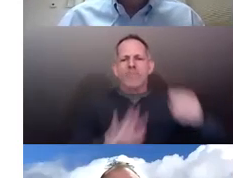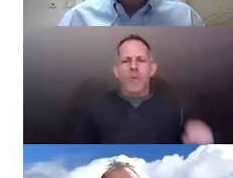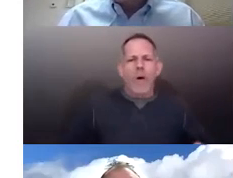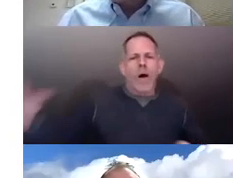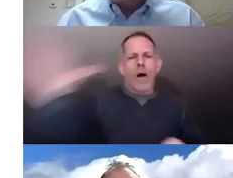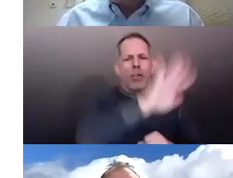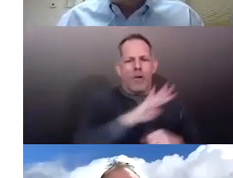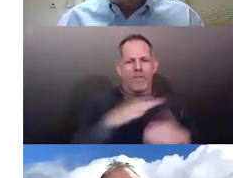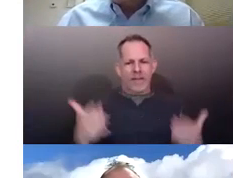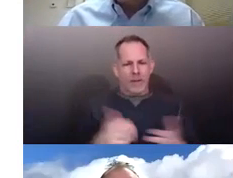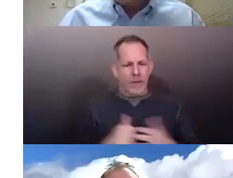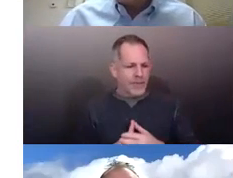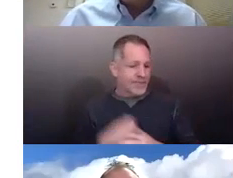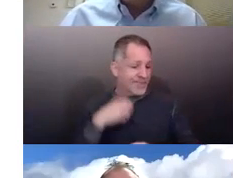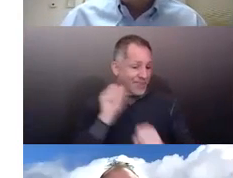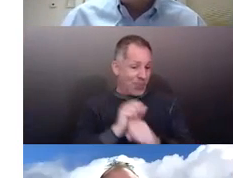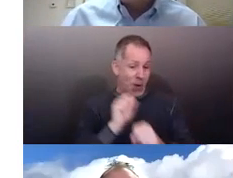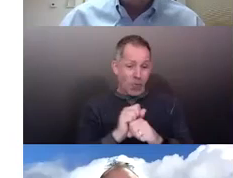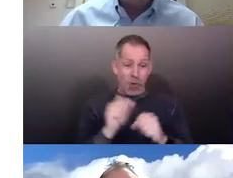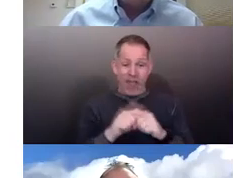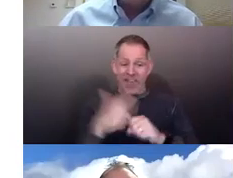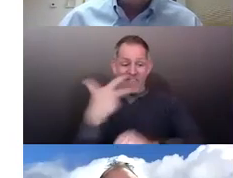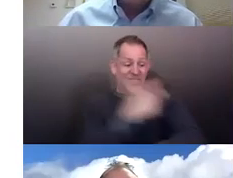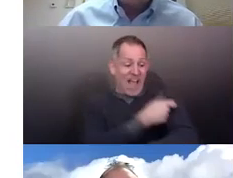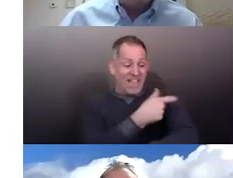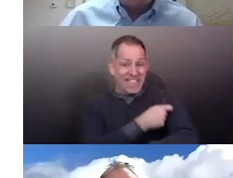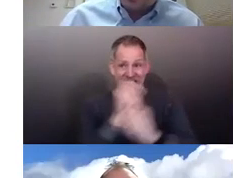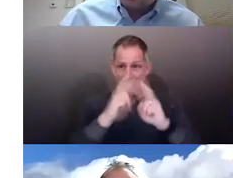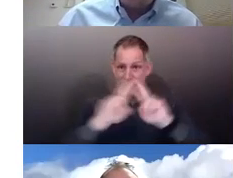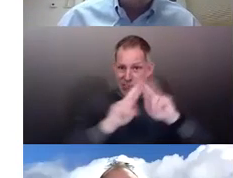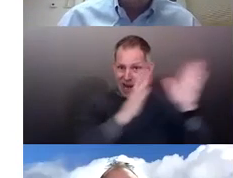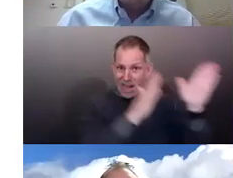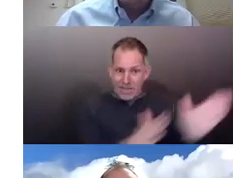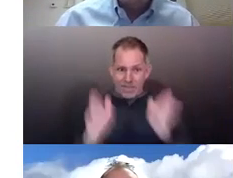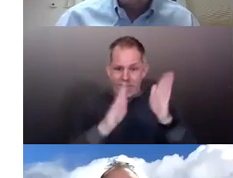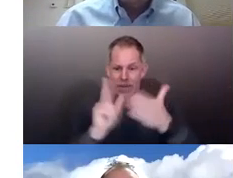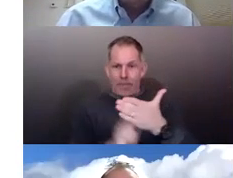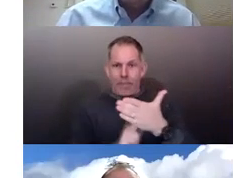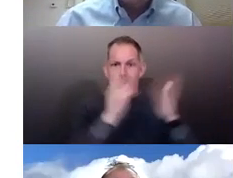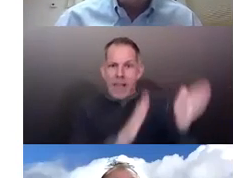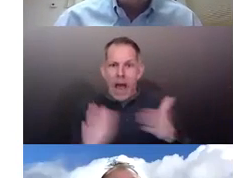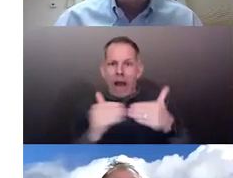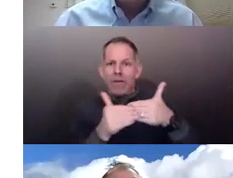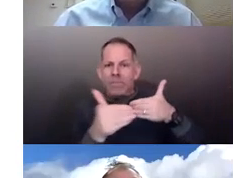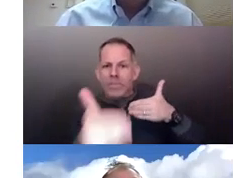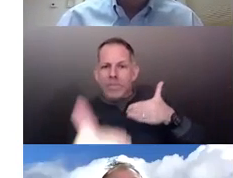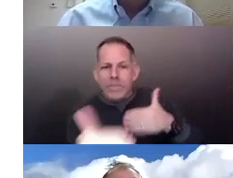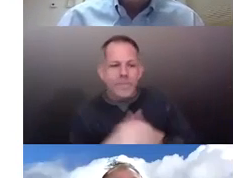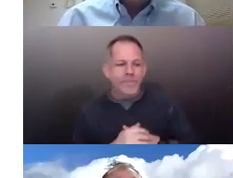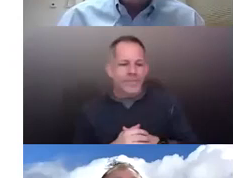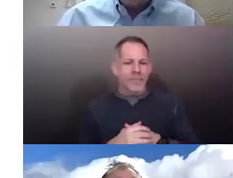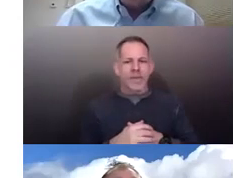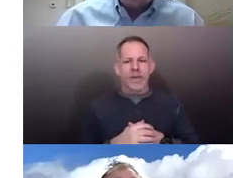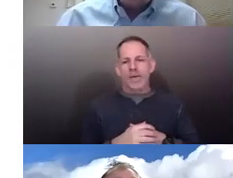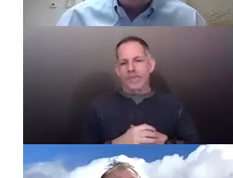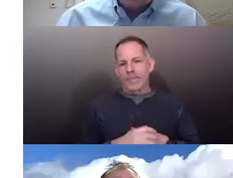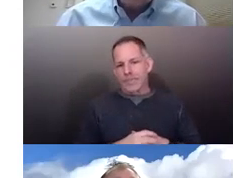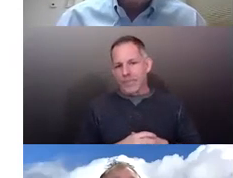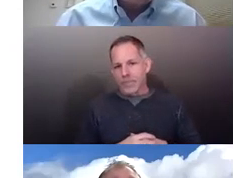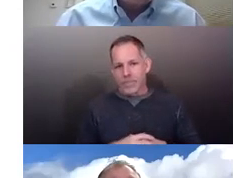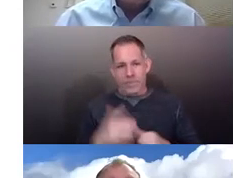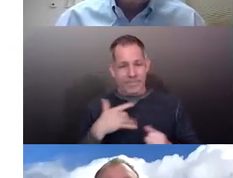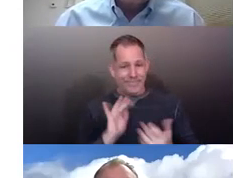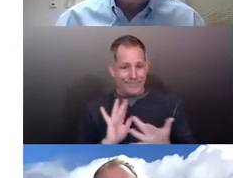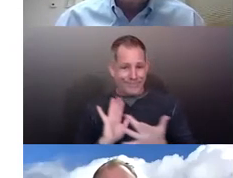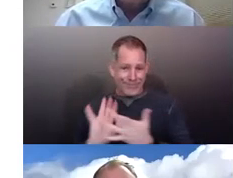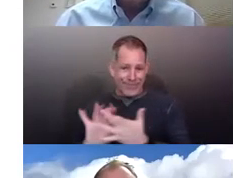well. Sean Frederick, our administrative officer, spends a lot of time staying in touch and sharing